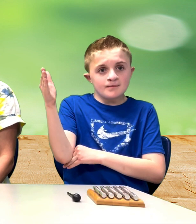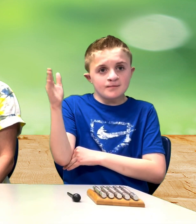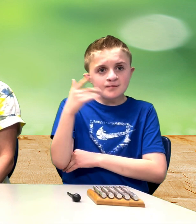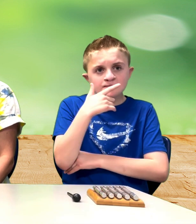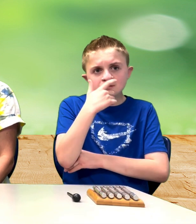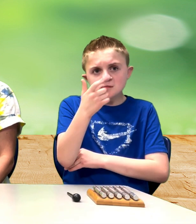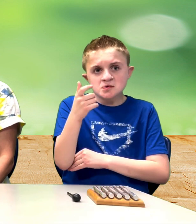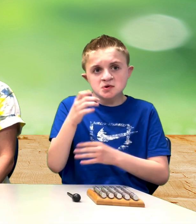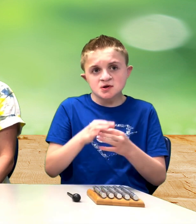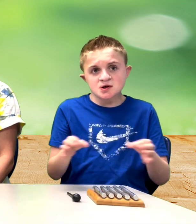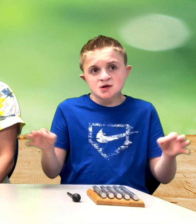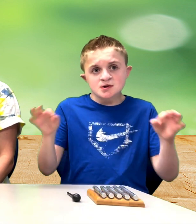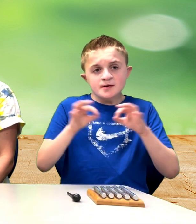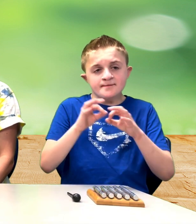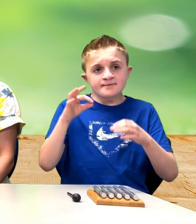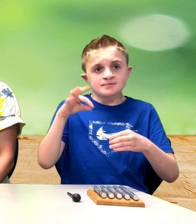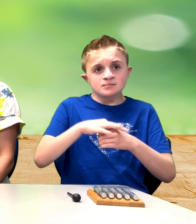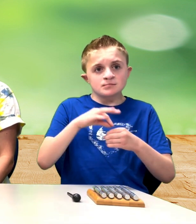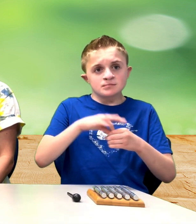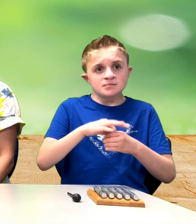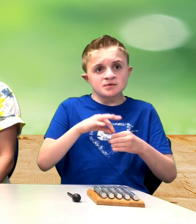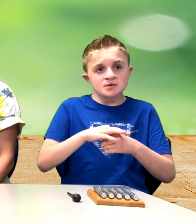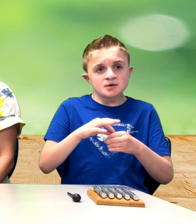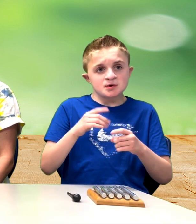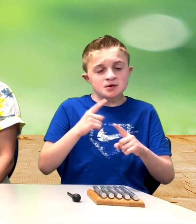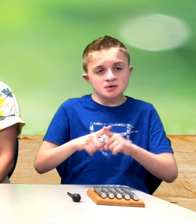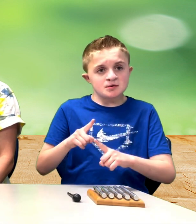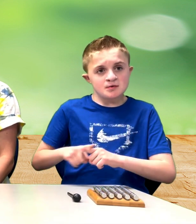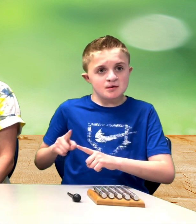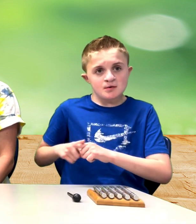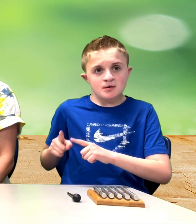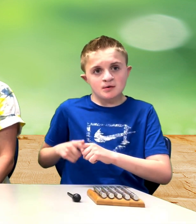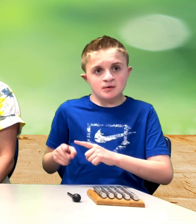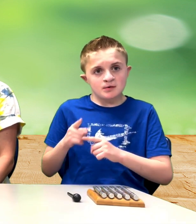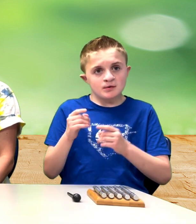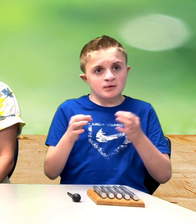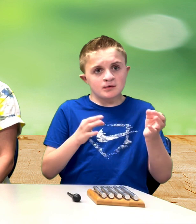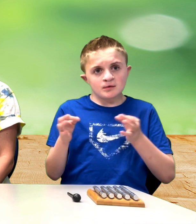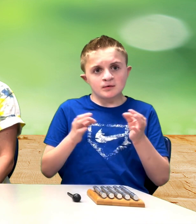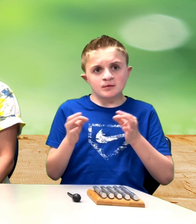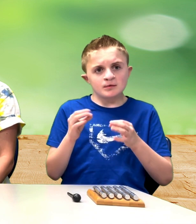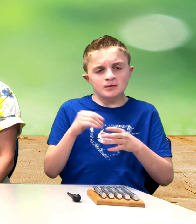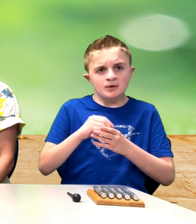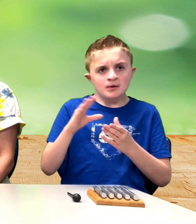important video on all things student council.